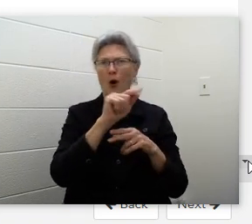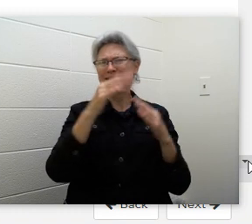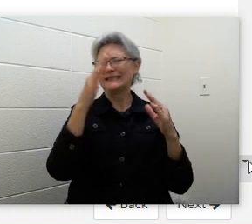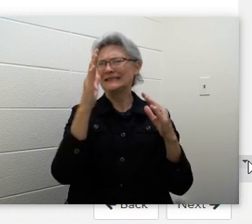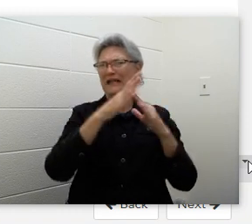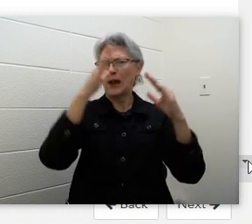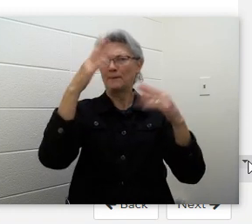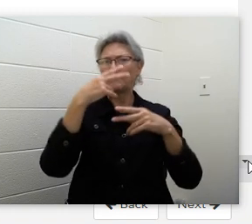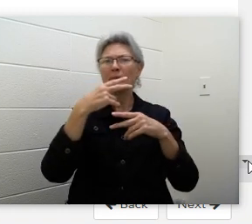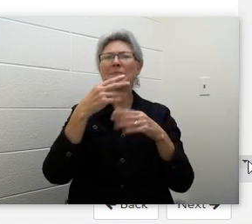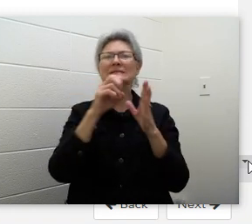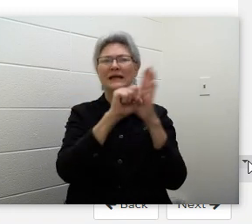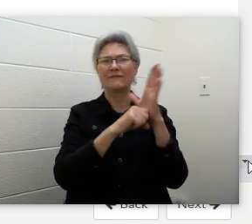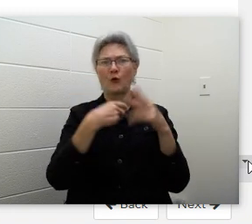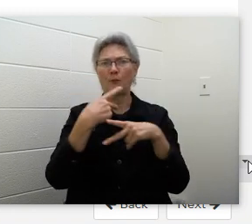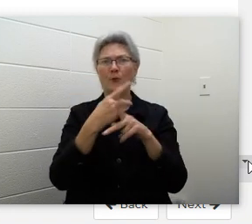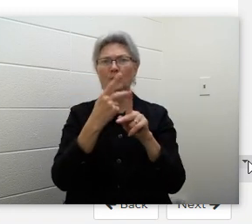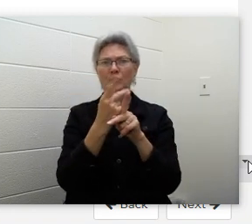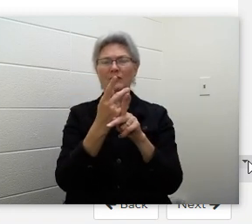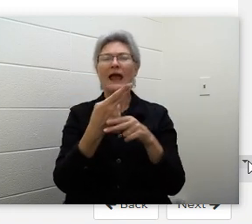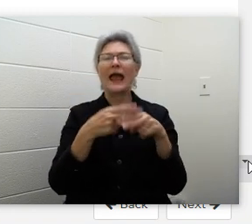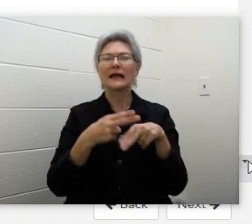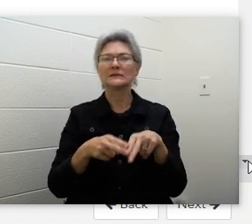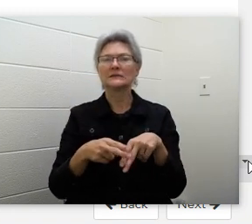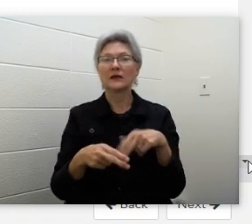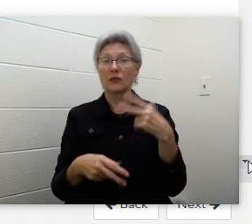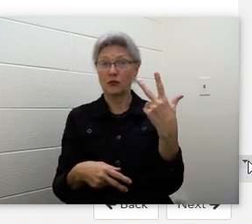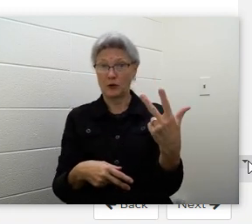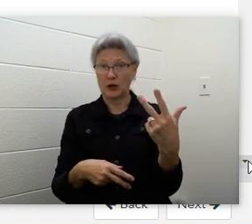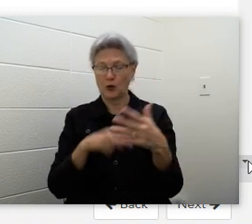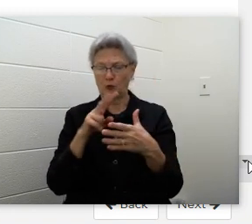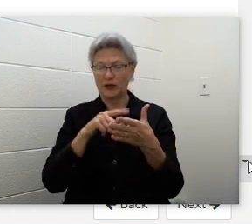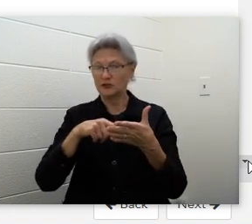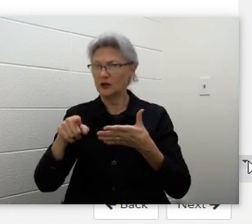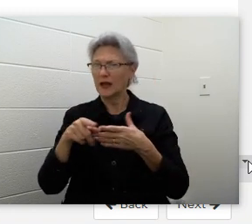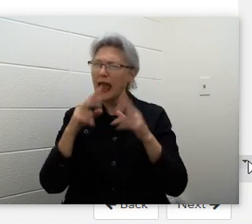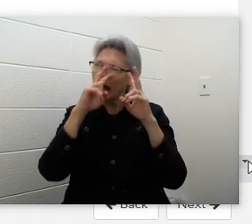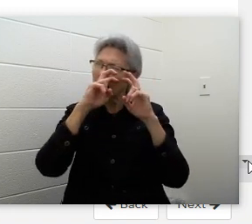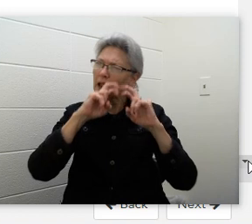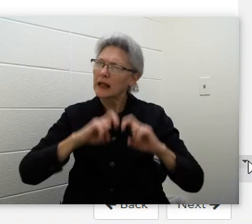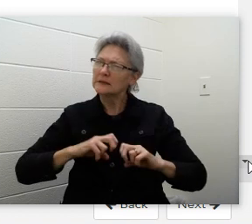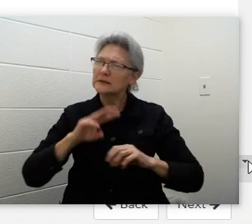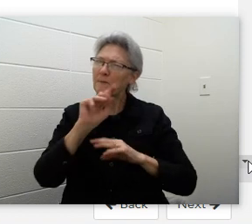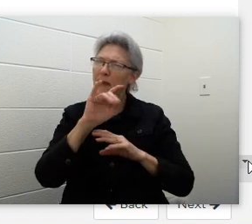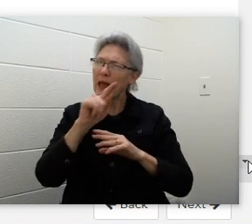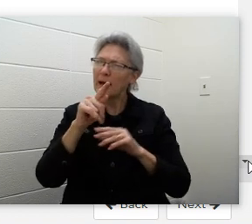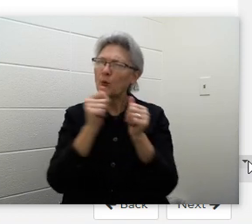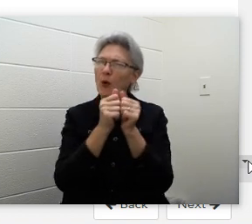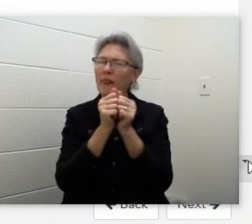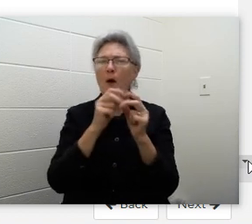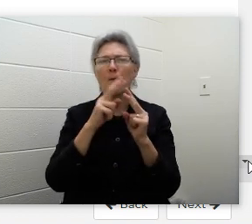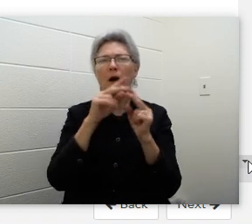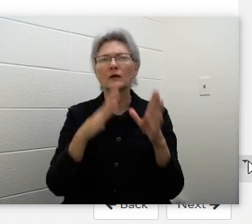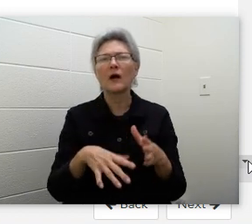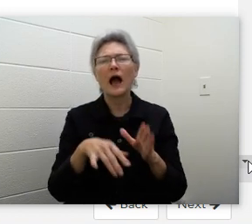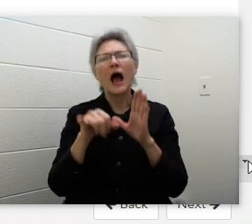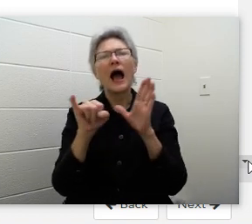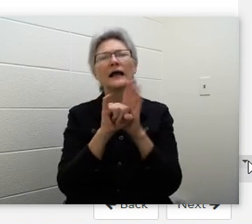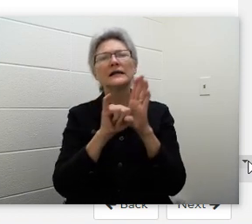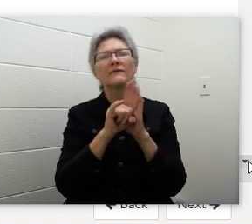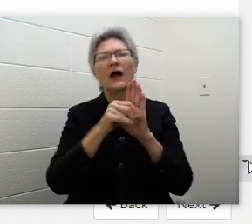state. 3. Reading check. Analyze the map with a partner. Identify one state